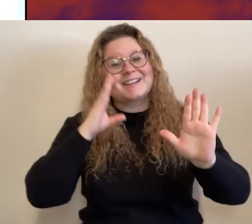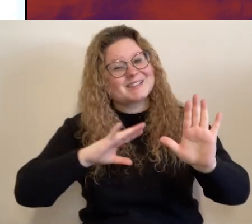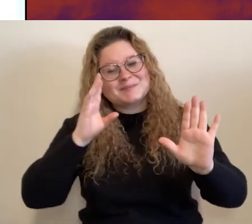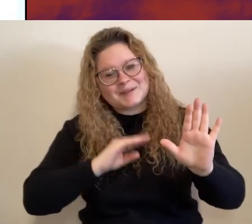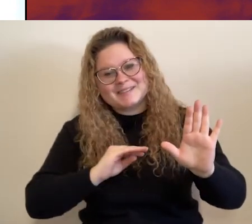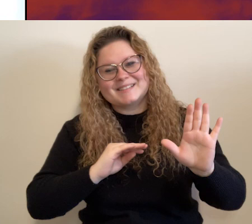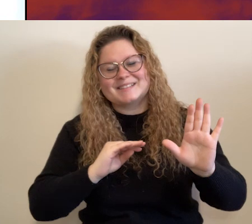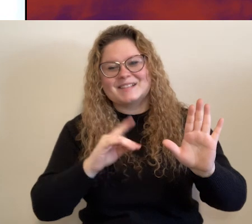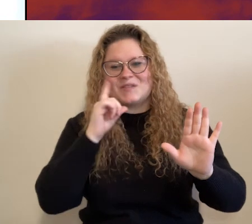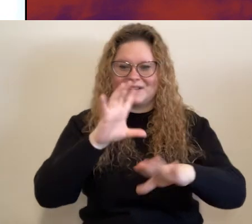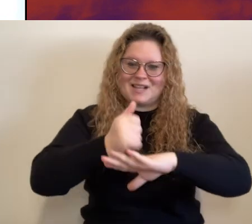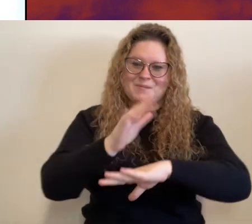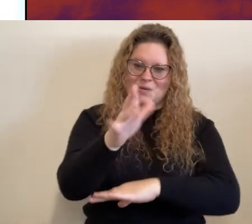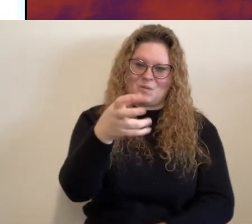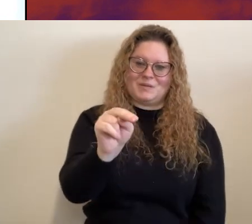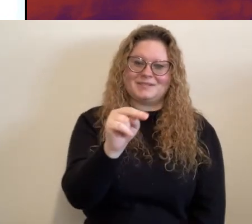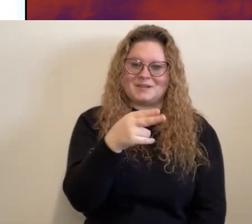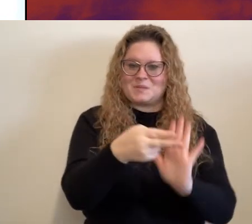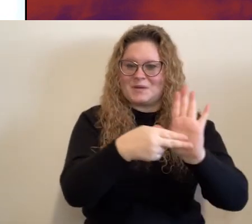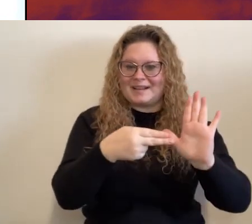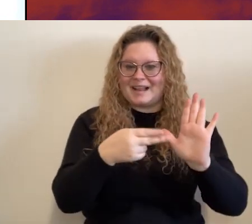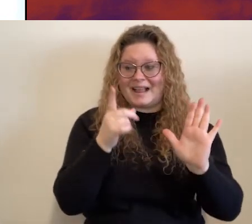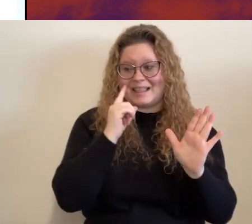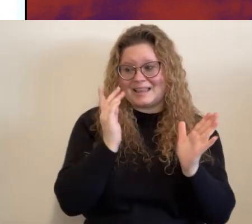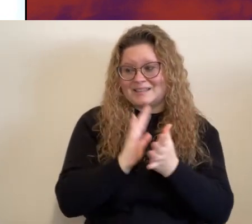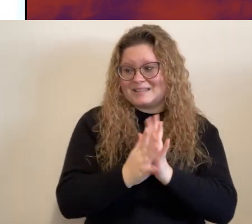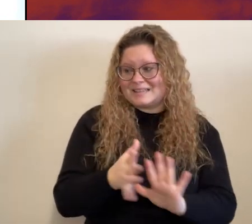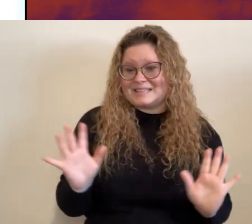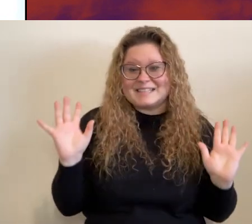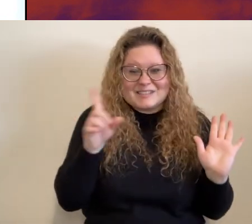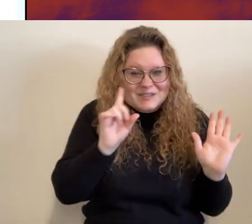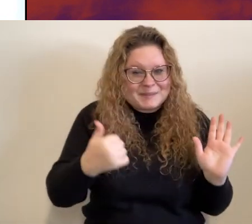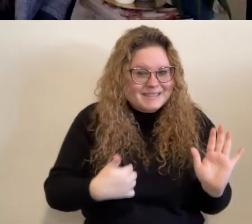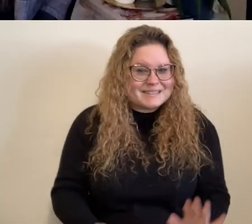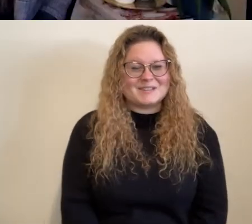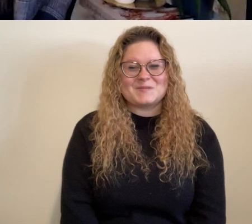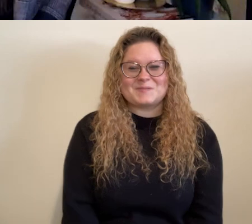in building your creation. And that's all she wrote. So, yeah.